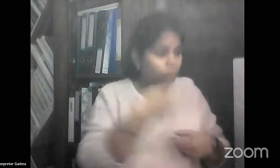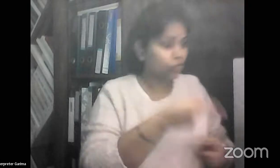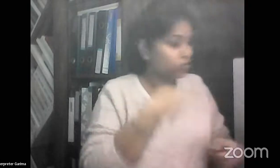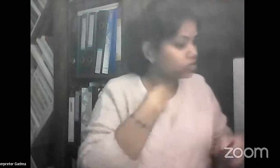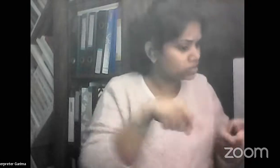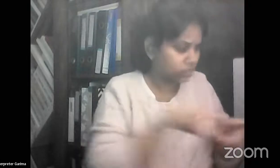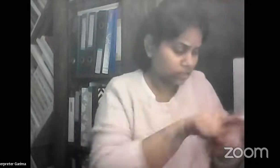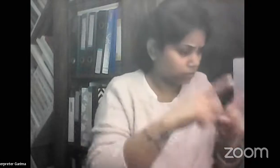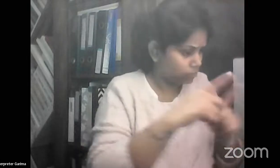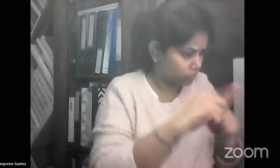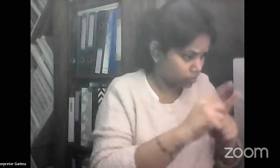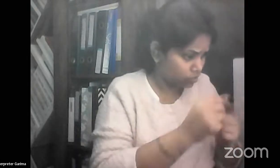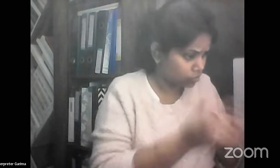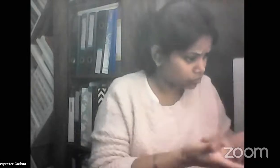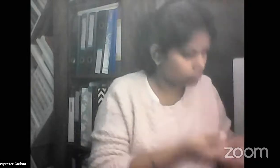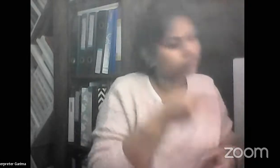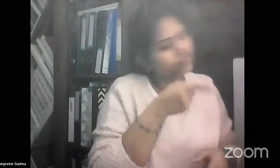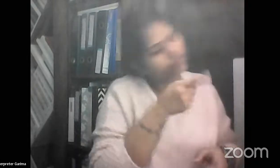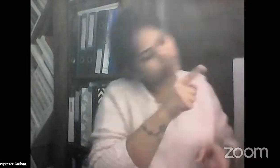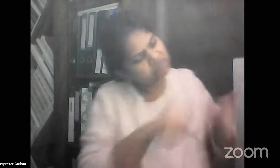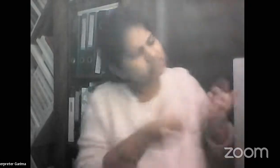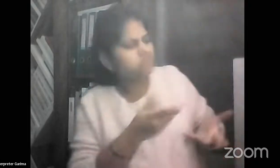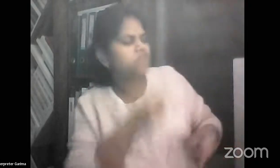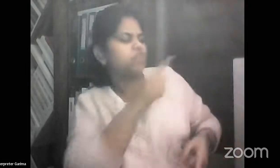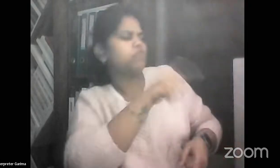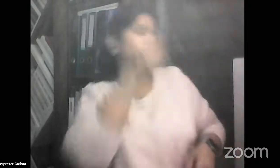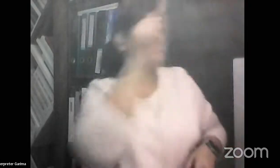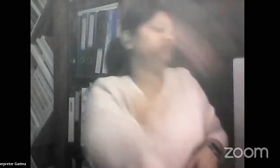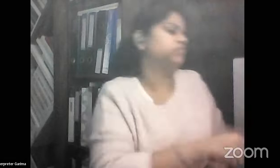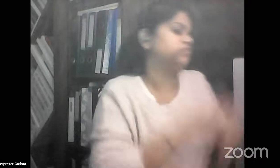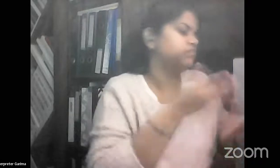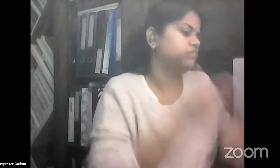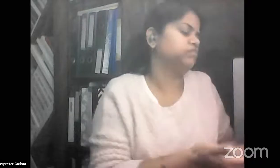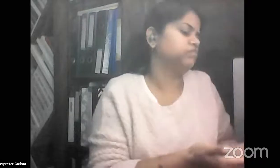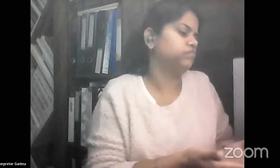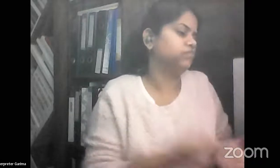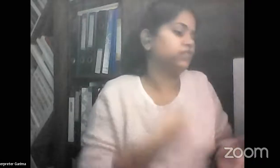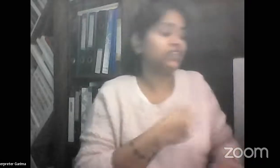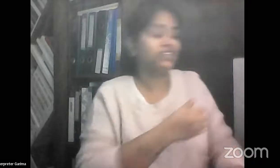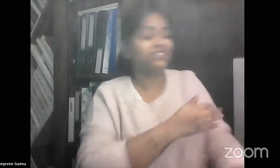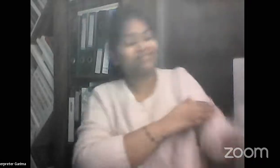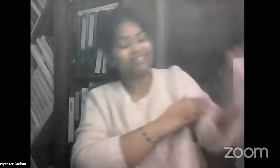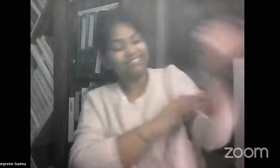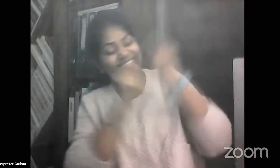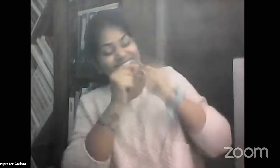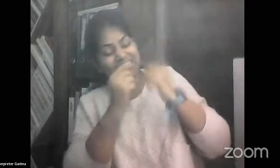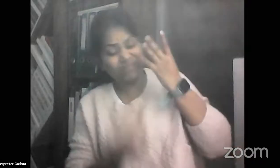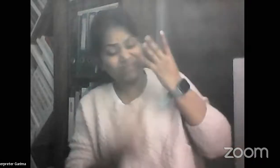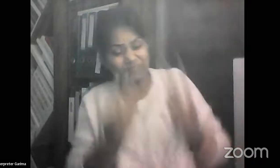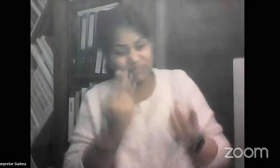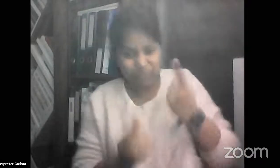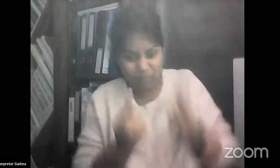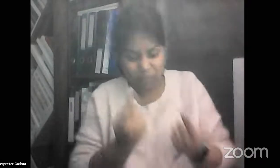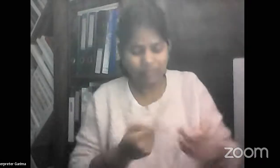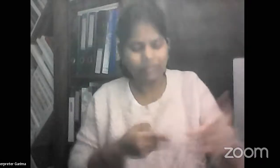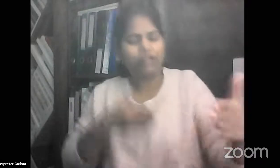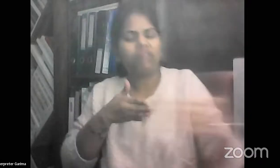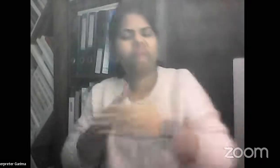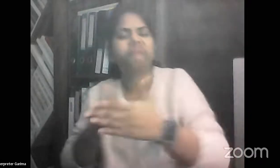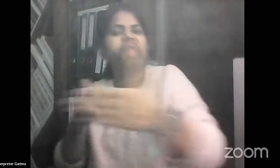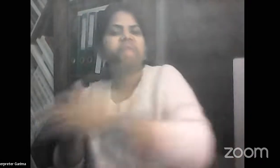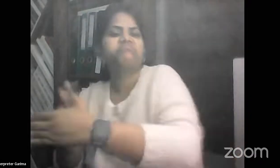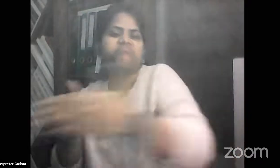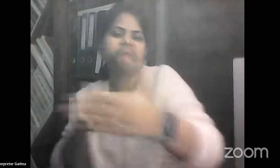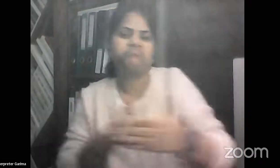you're just doing it all wrong. Consequently, the power of politics creates the barrier, pushing the other to the